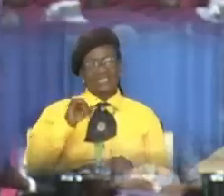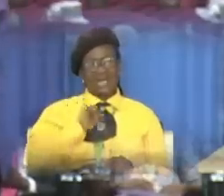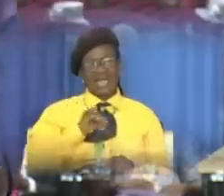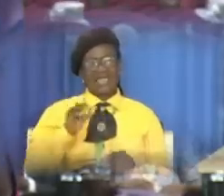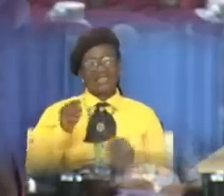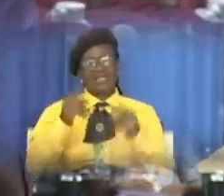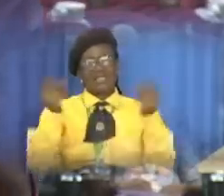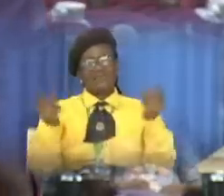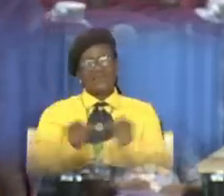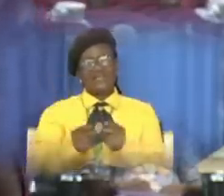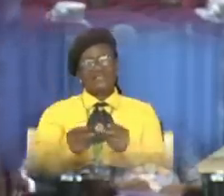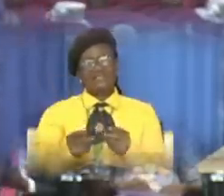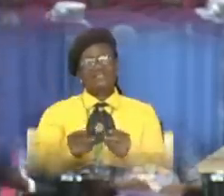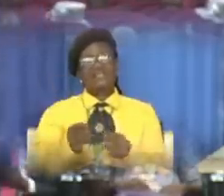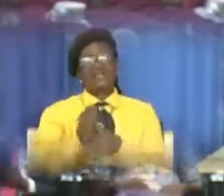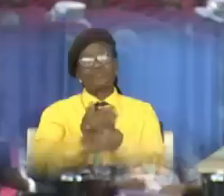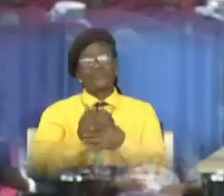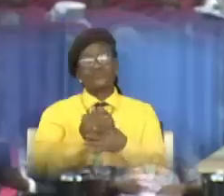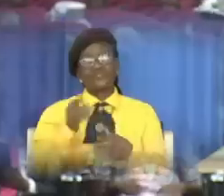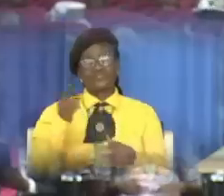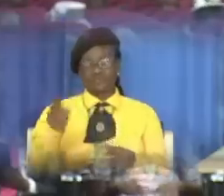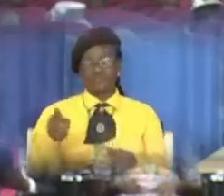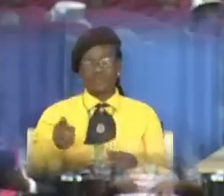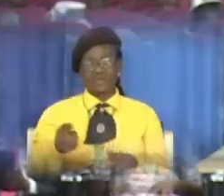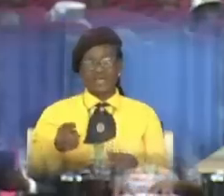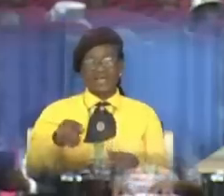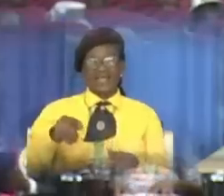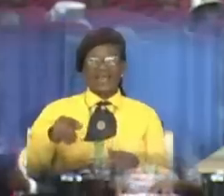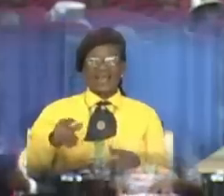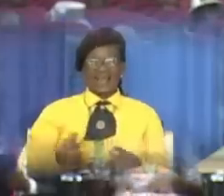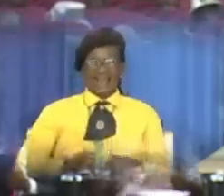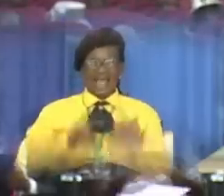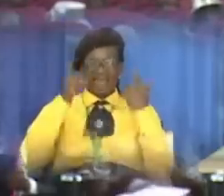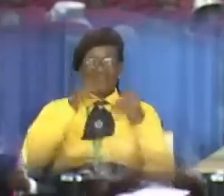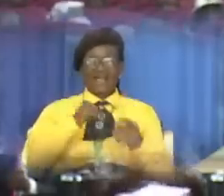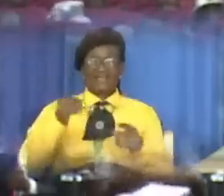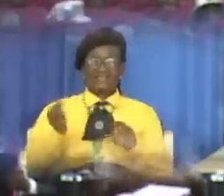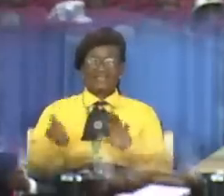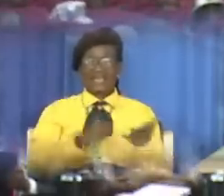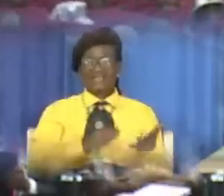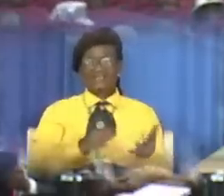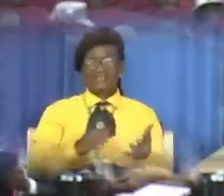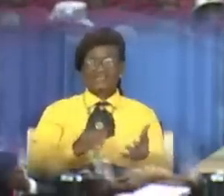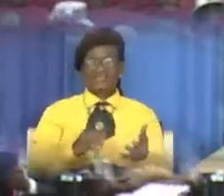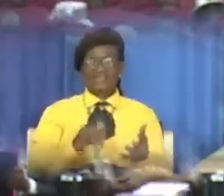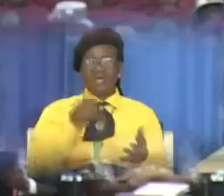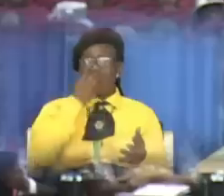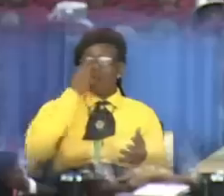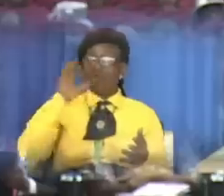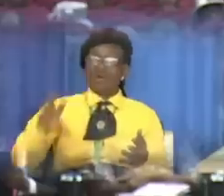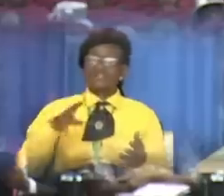you life and death, curses and blessings.